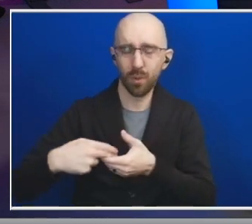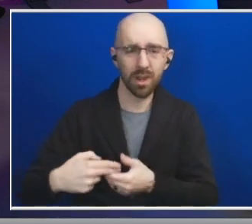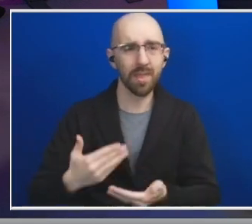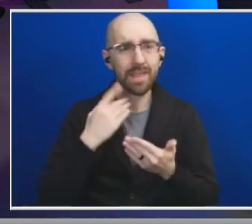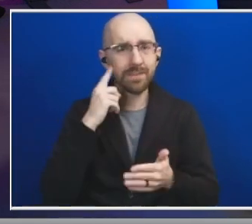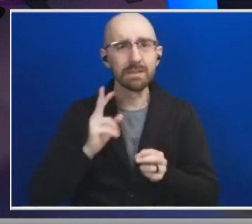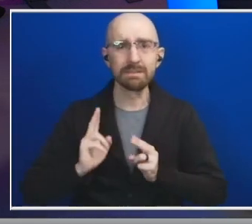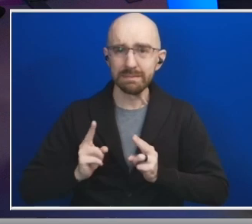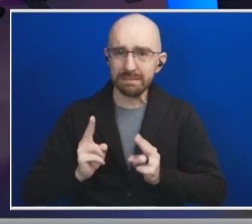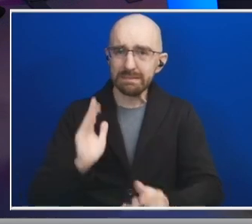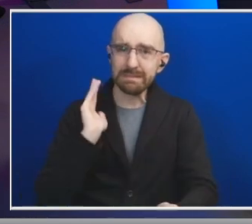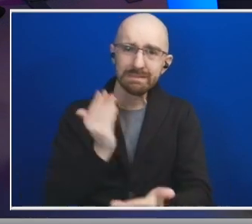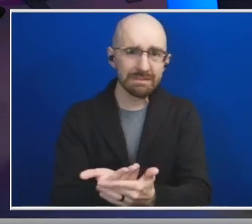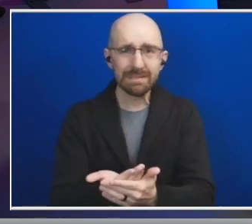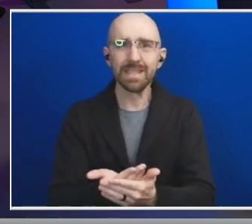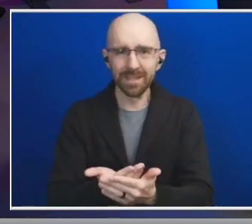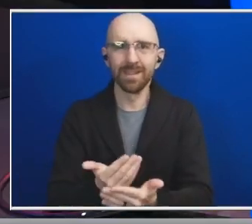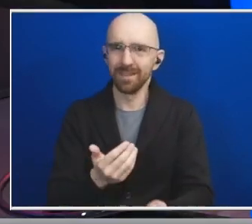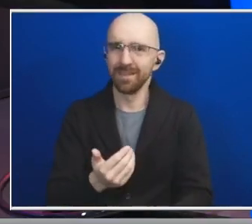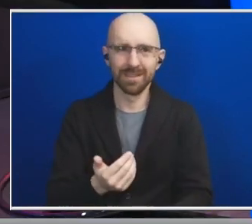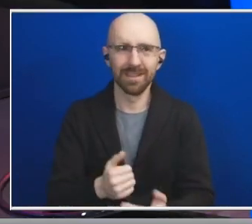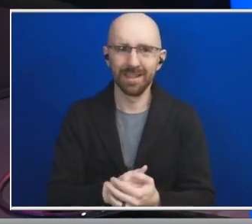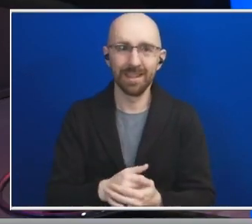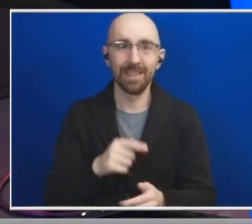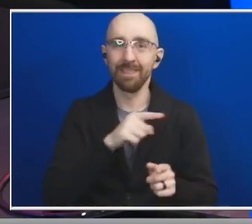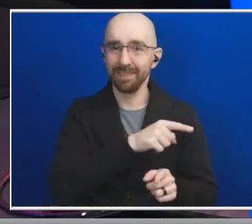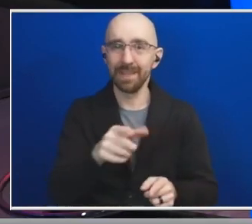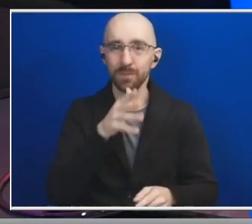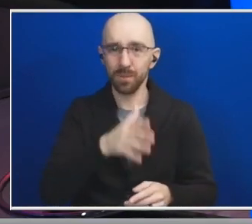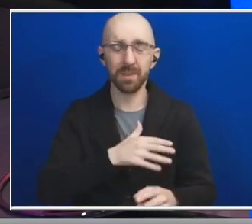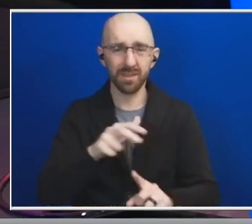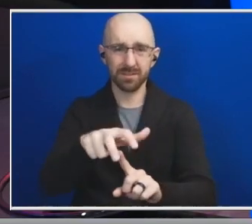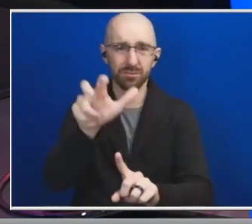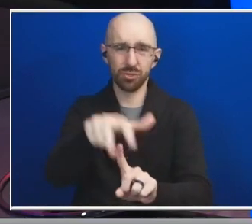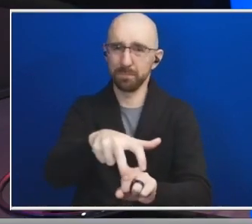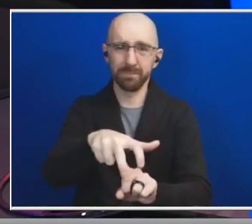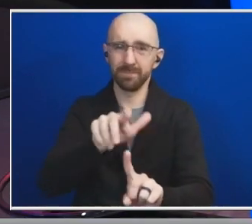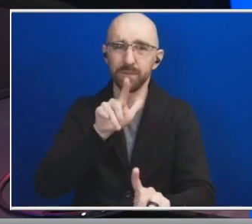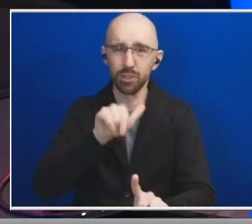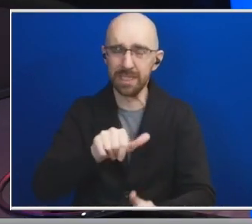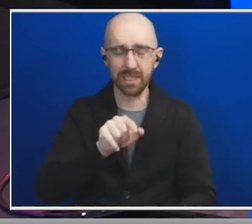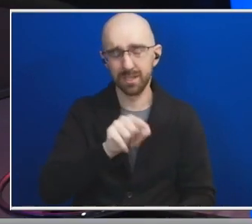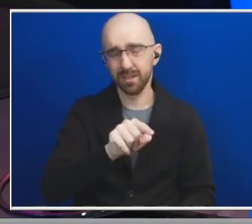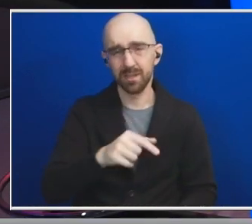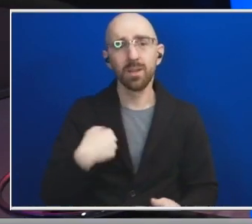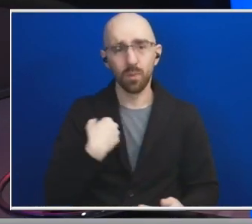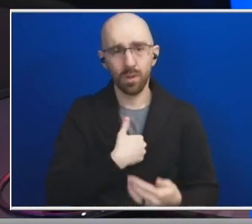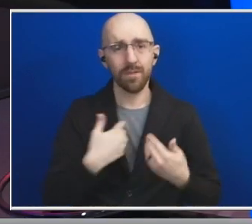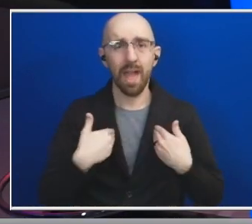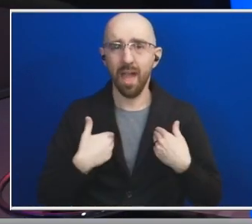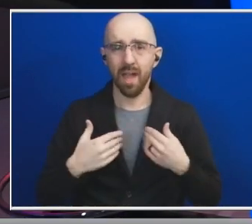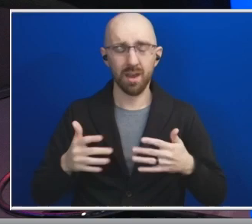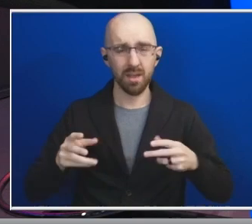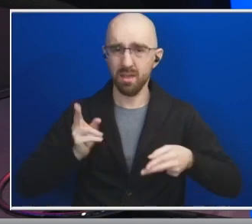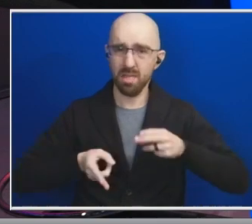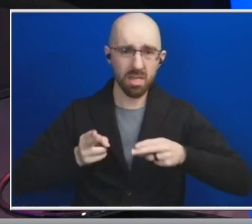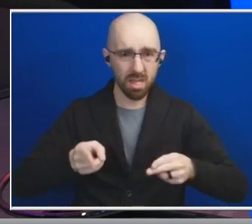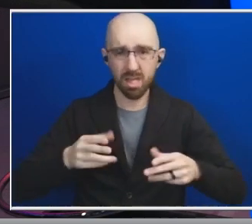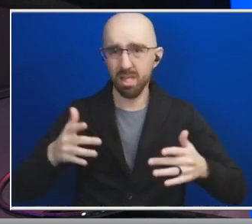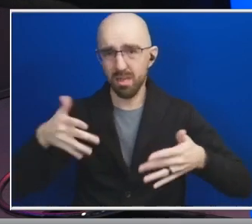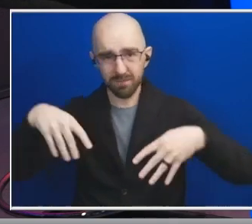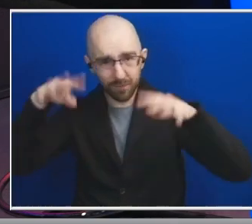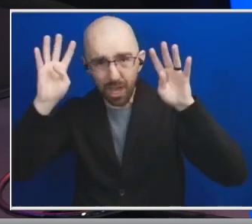ladies. These women are champions. We have had the most hectic morning with parking, so we're really glad you're all